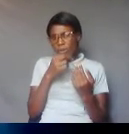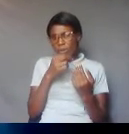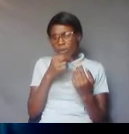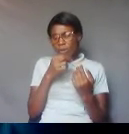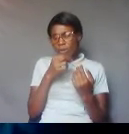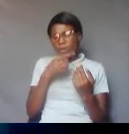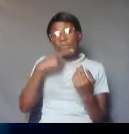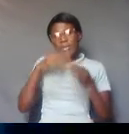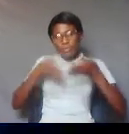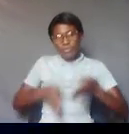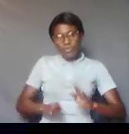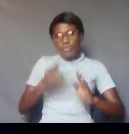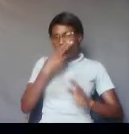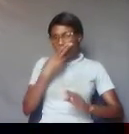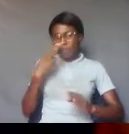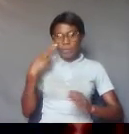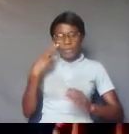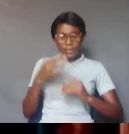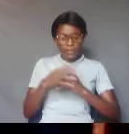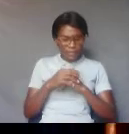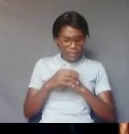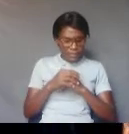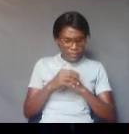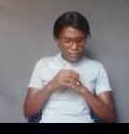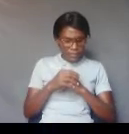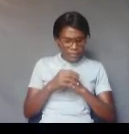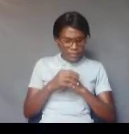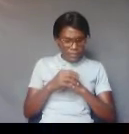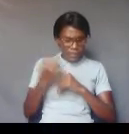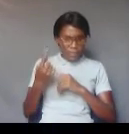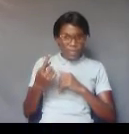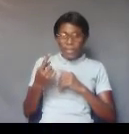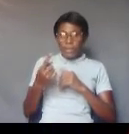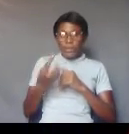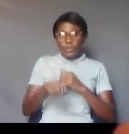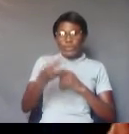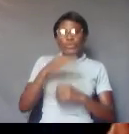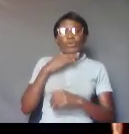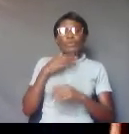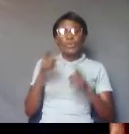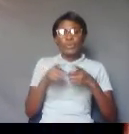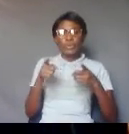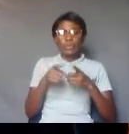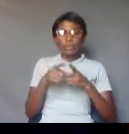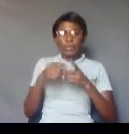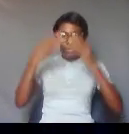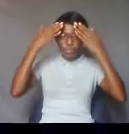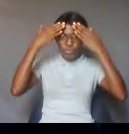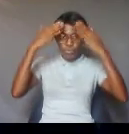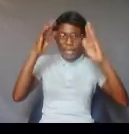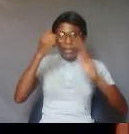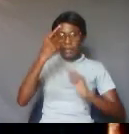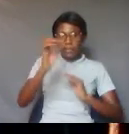that for us also with disability or with albinism is the notion of that it is something that you're born